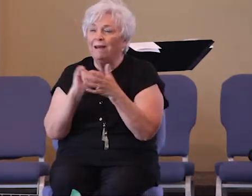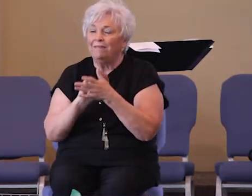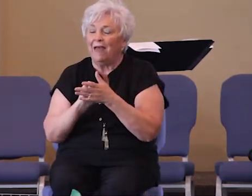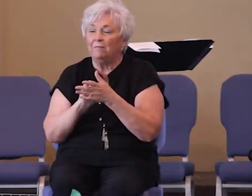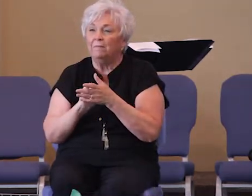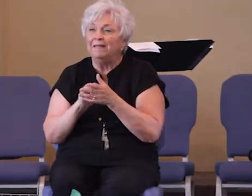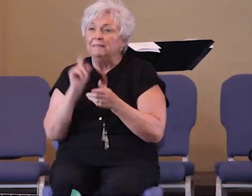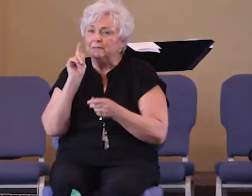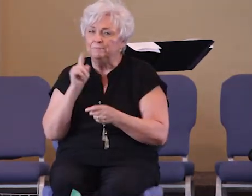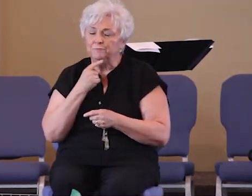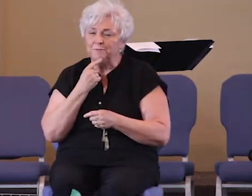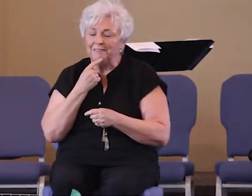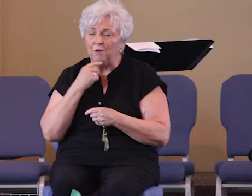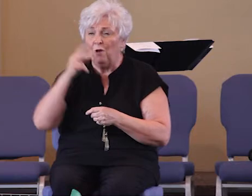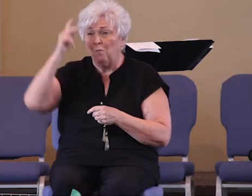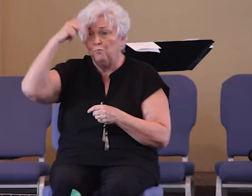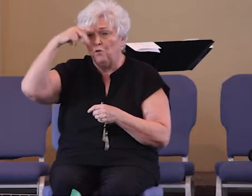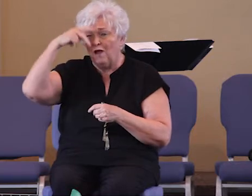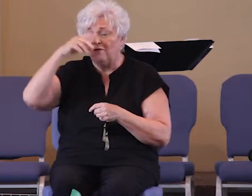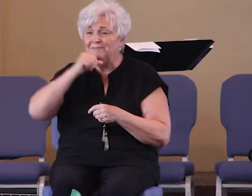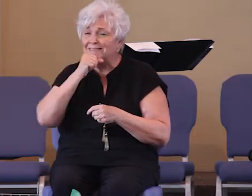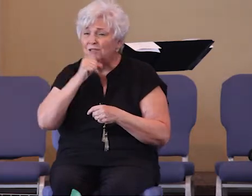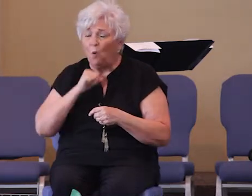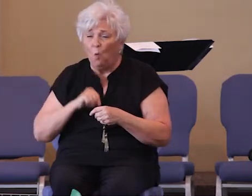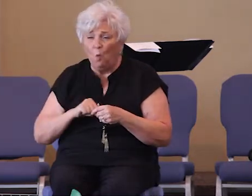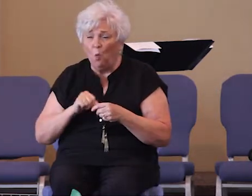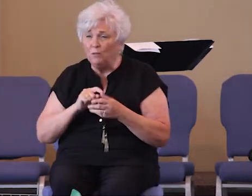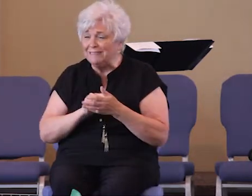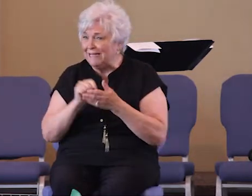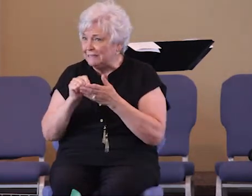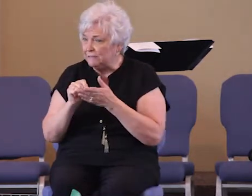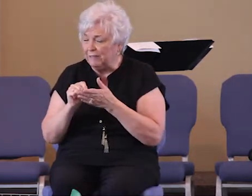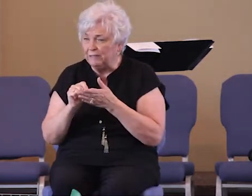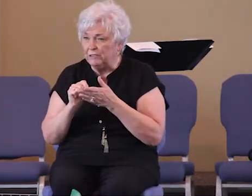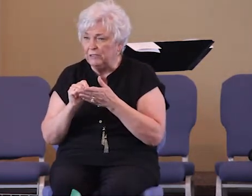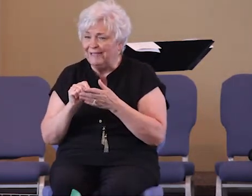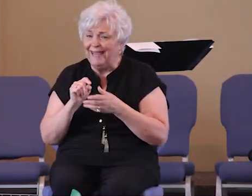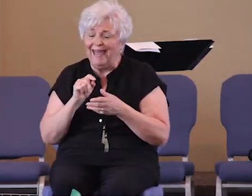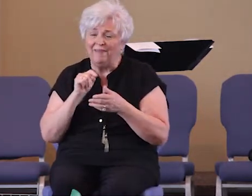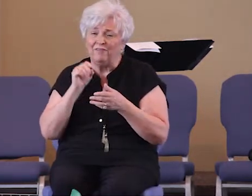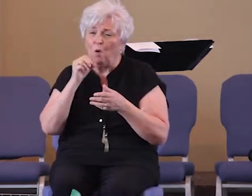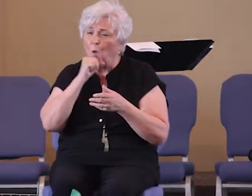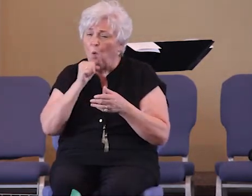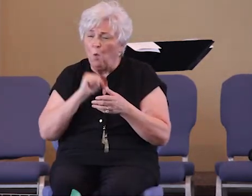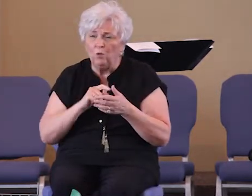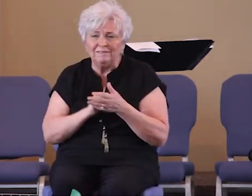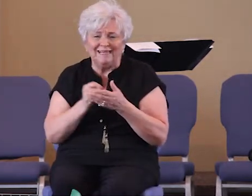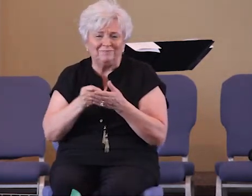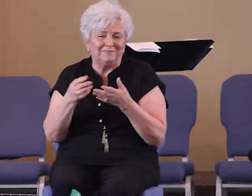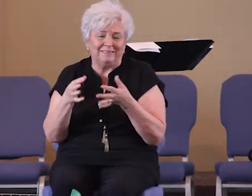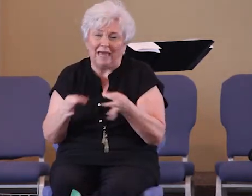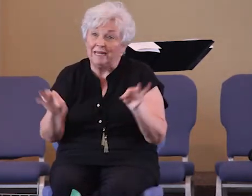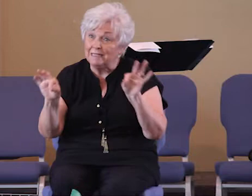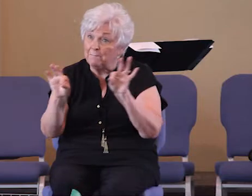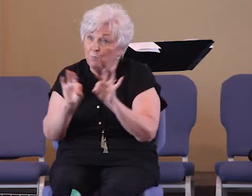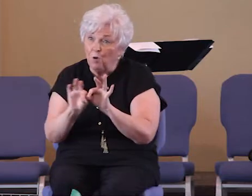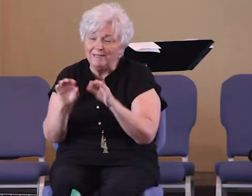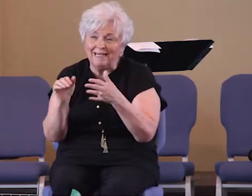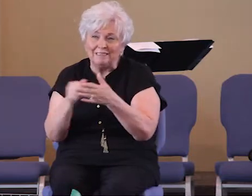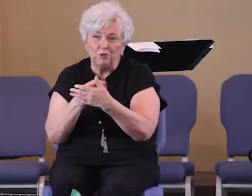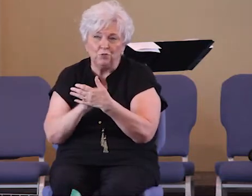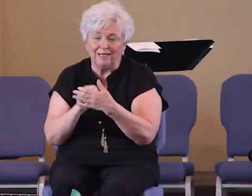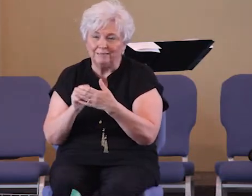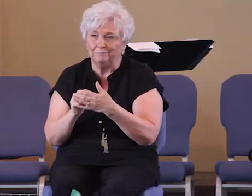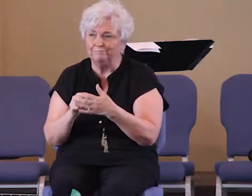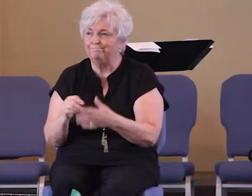the Old Testament, and Proverbs, the Old Testament just isn't as important as the New Testament. Well, they're wrong.